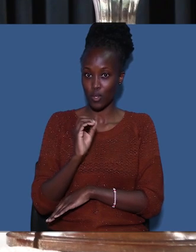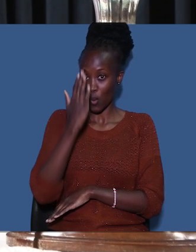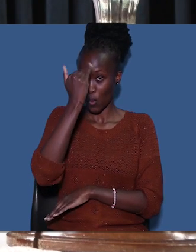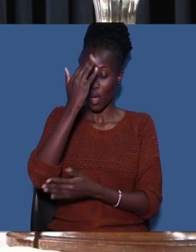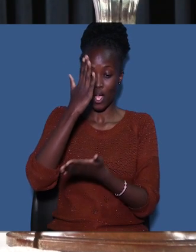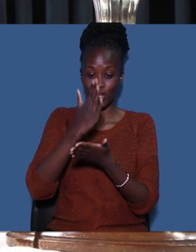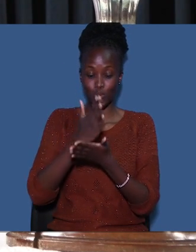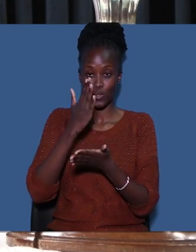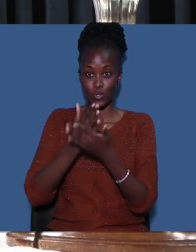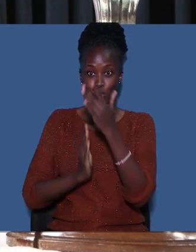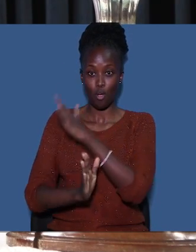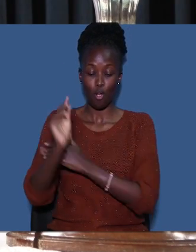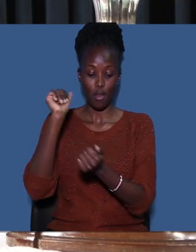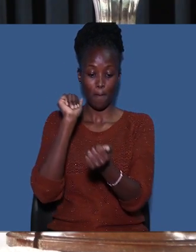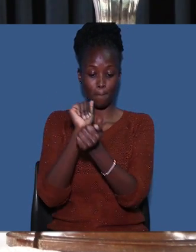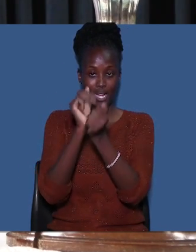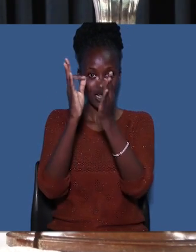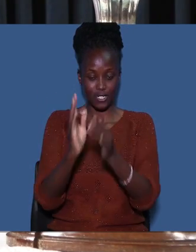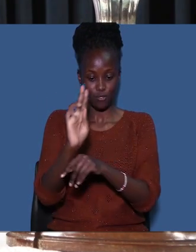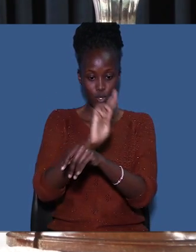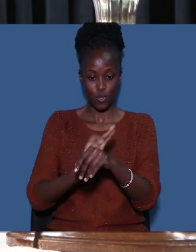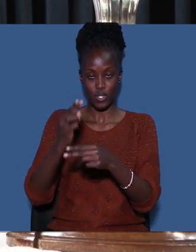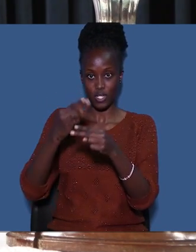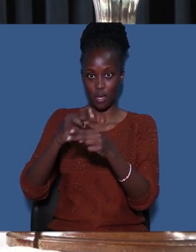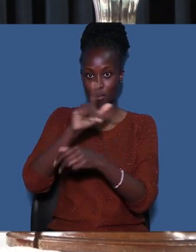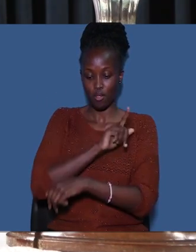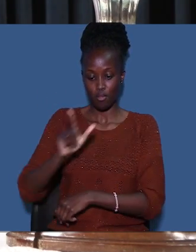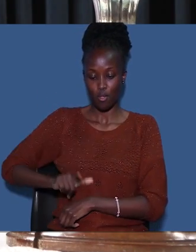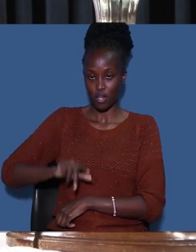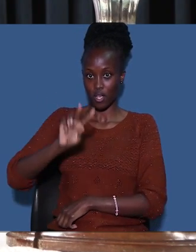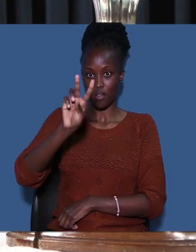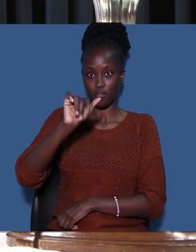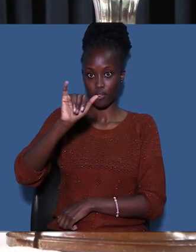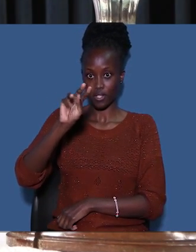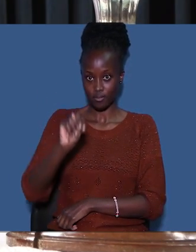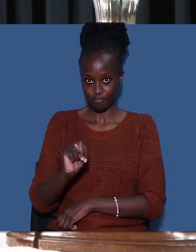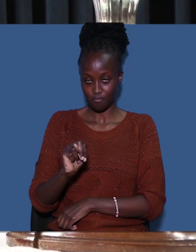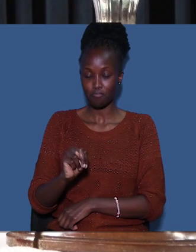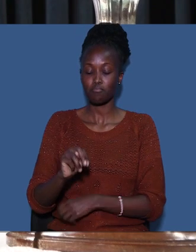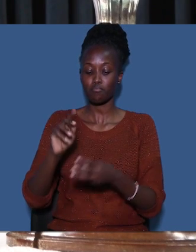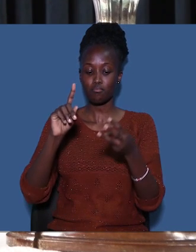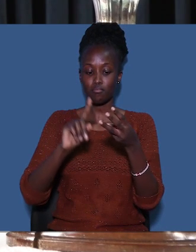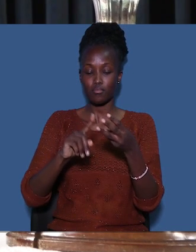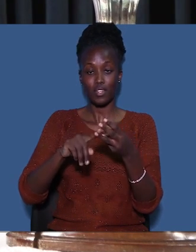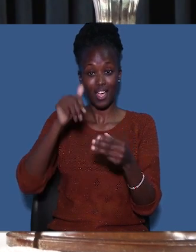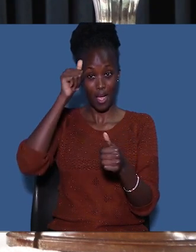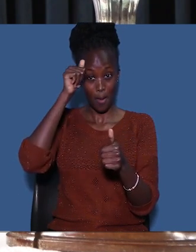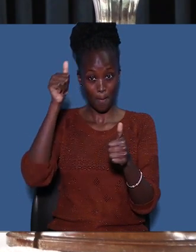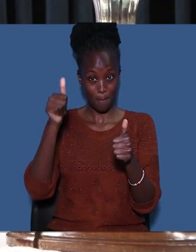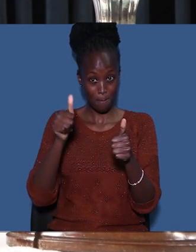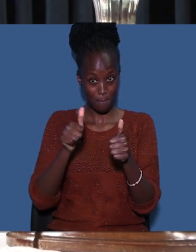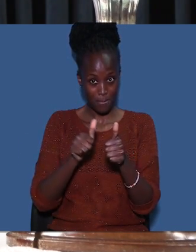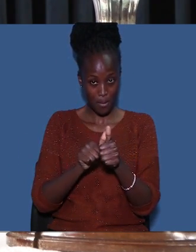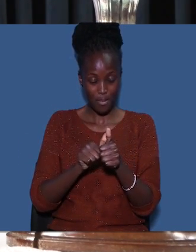guiltless who misuses his name. Remember the Sabbath day by keeping it holy. 6 days you shall labor and do all your